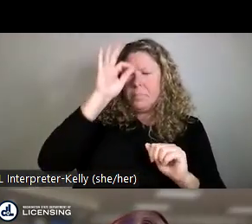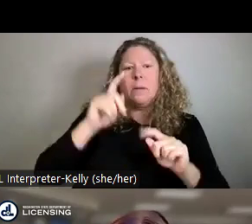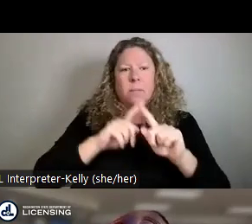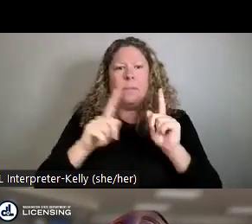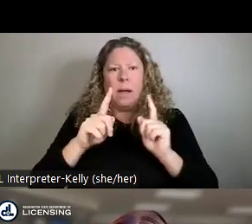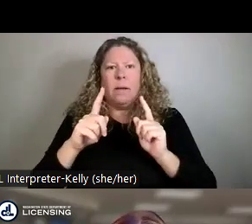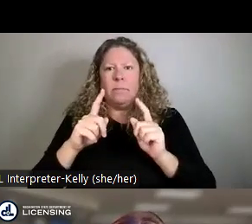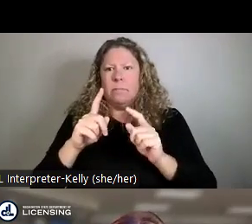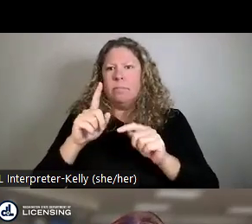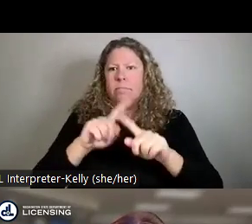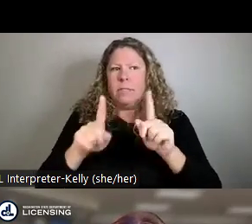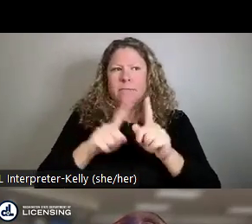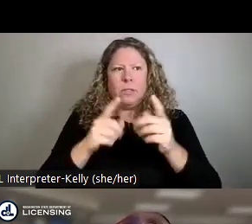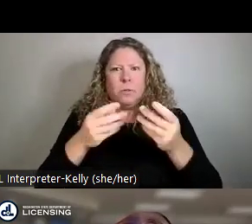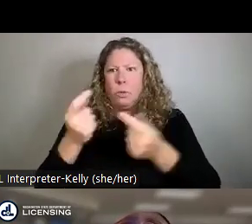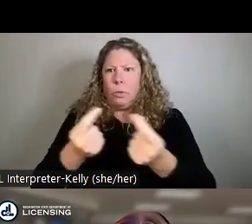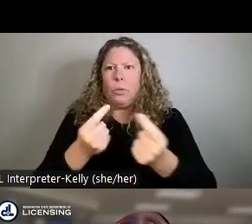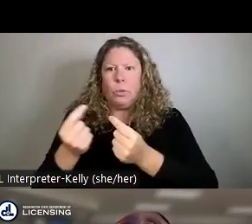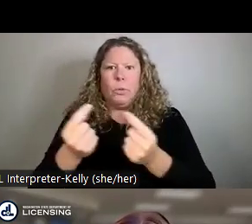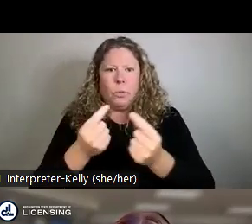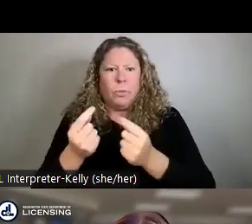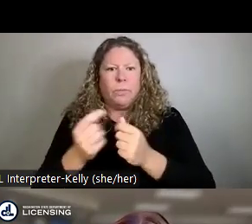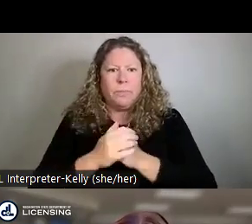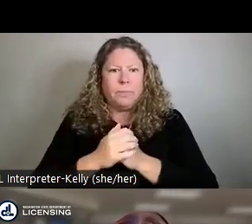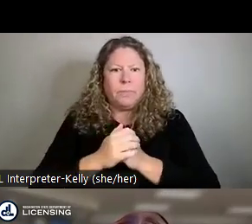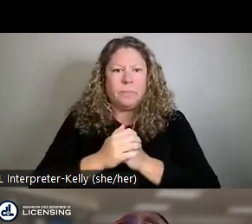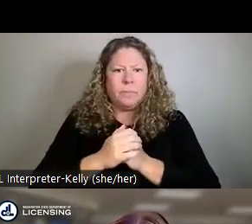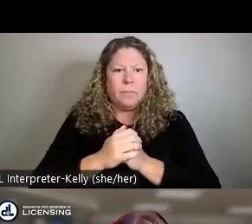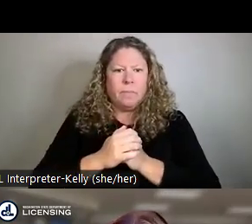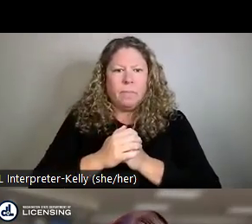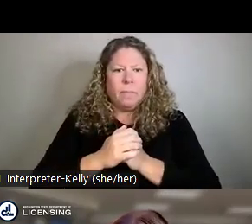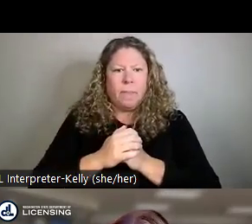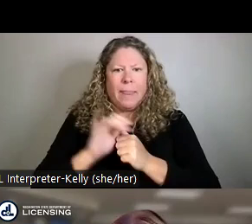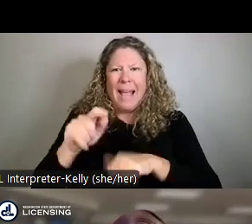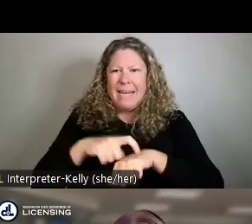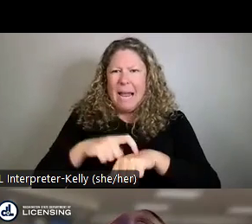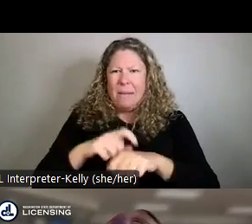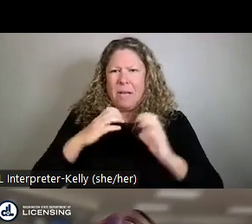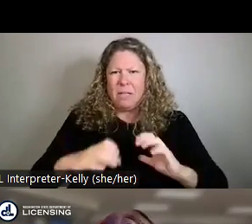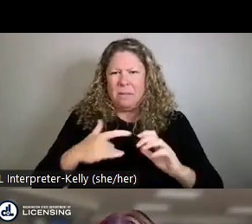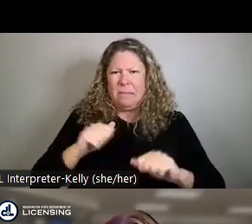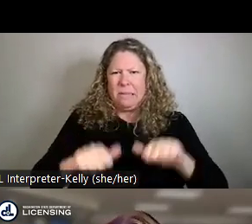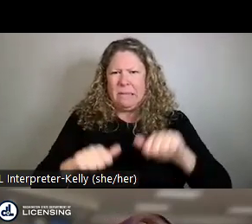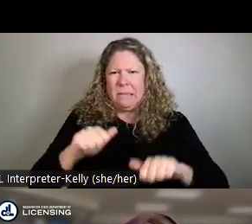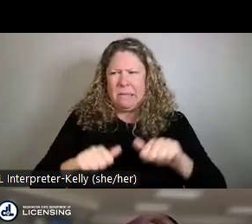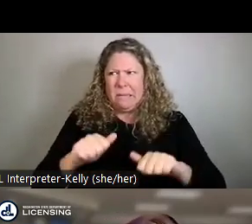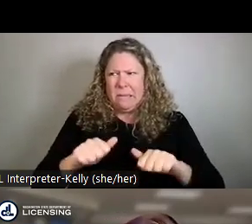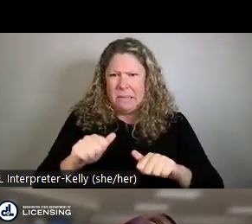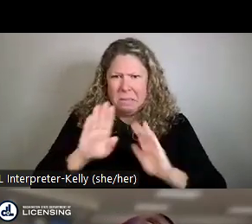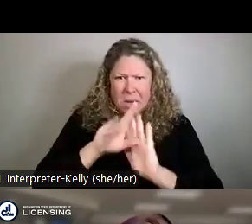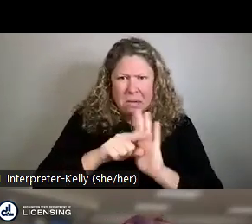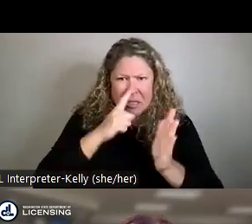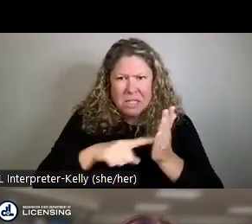forward. But you can also see that this is a great time of uncertainty for our customers. During this time,